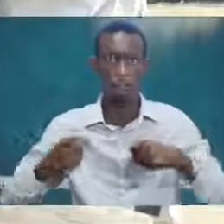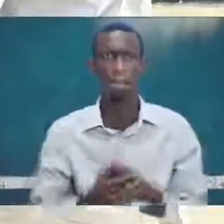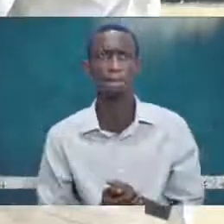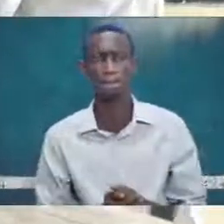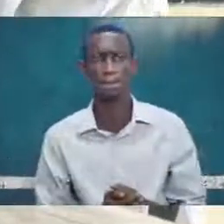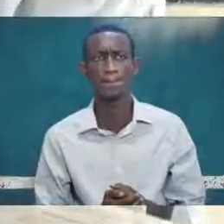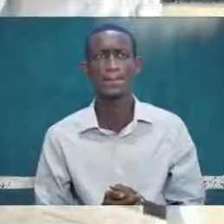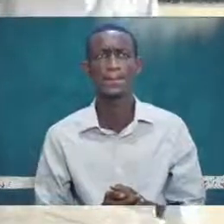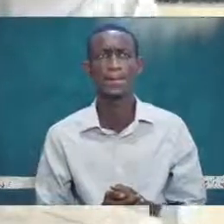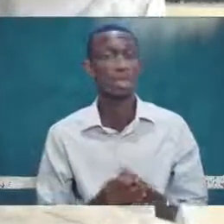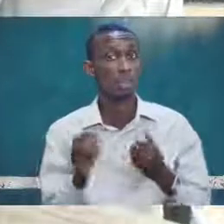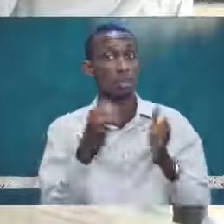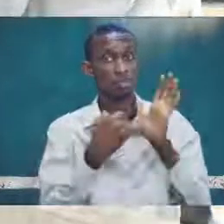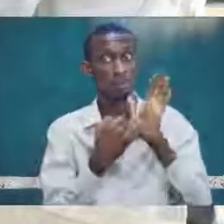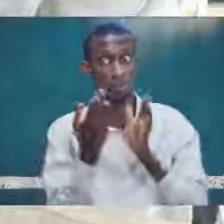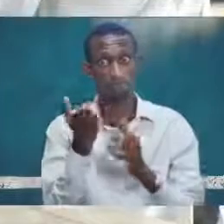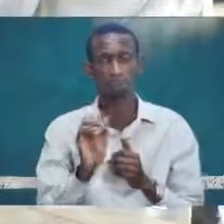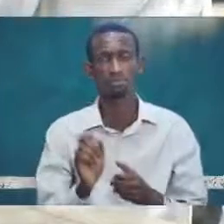indicated below,